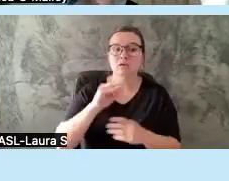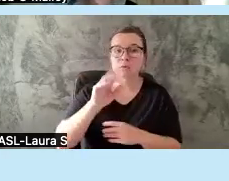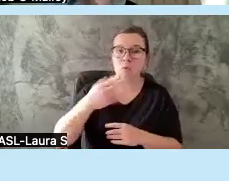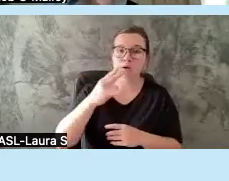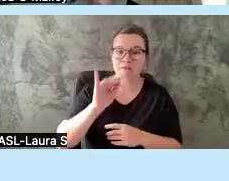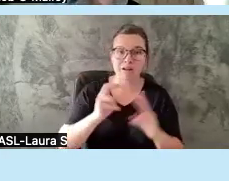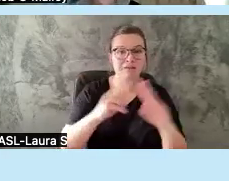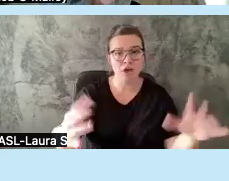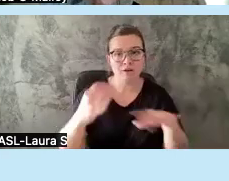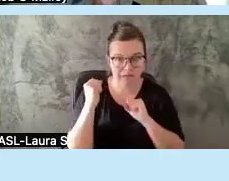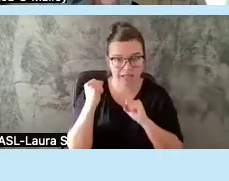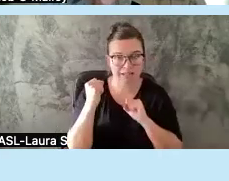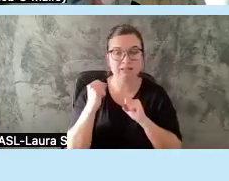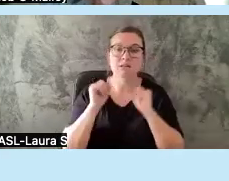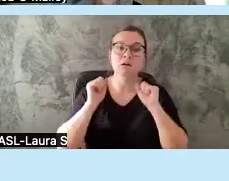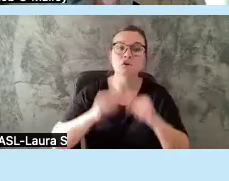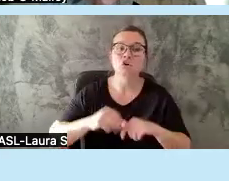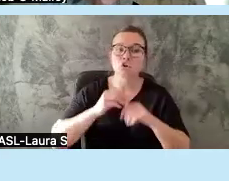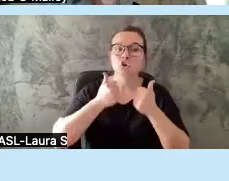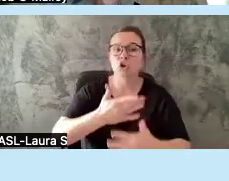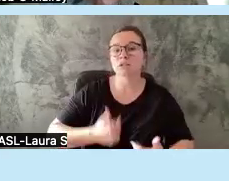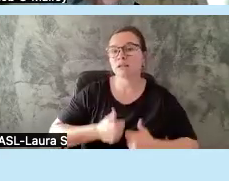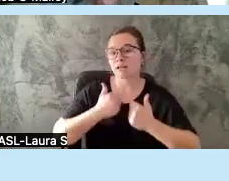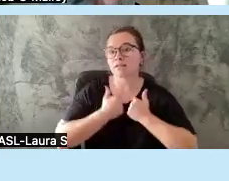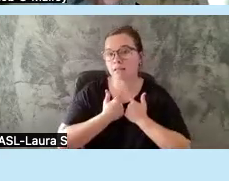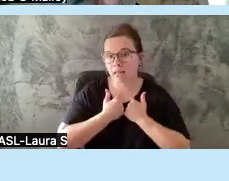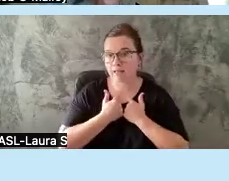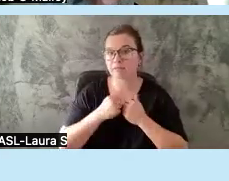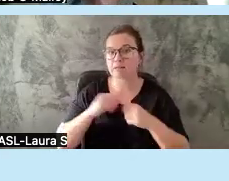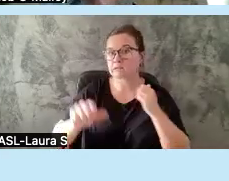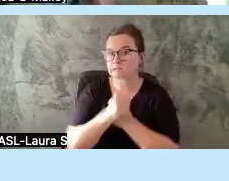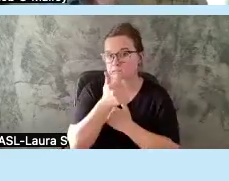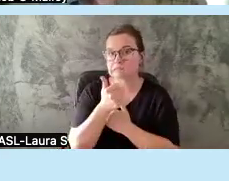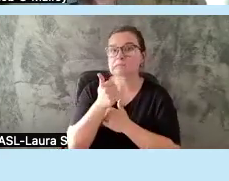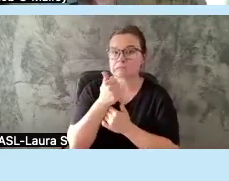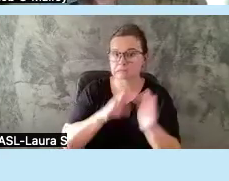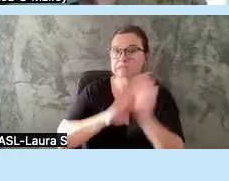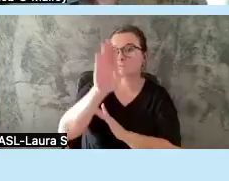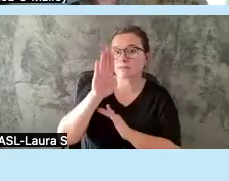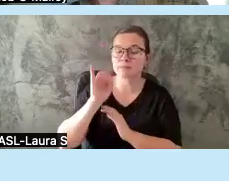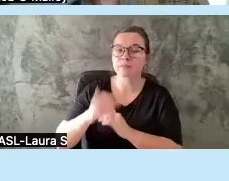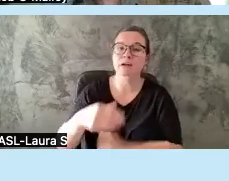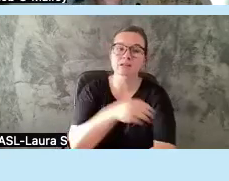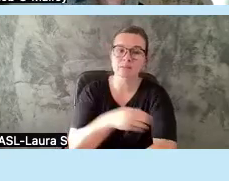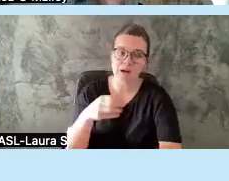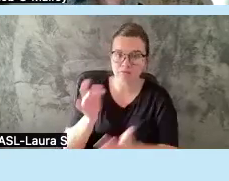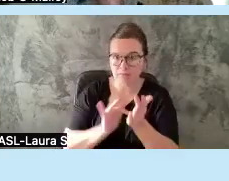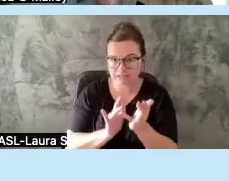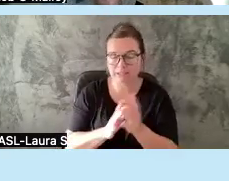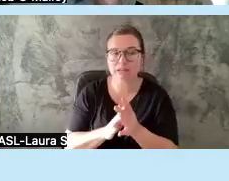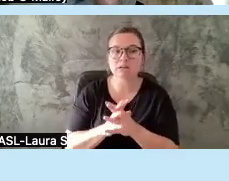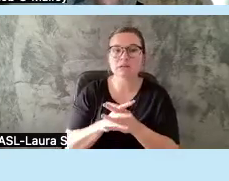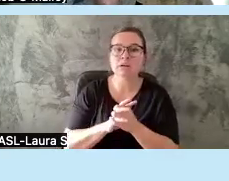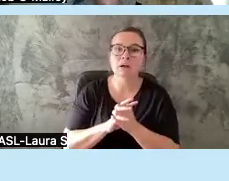very quickly, which could potentially cause a life-threatening spike of morphine in the person's body, because again, this is a powerful opioid.